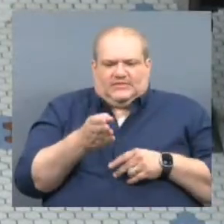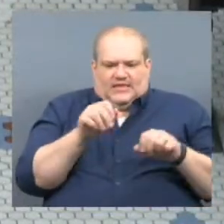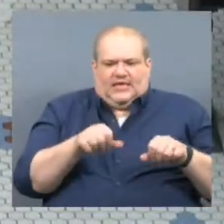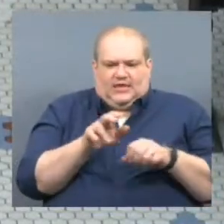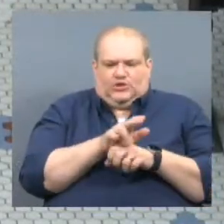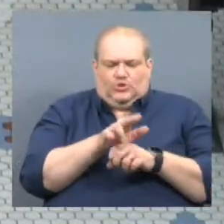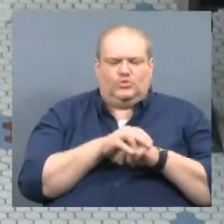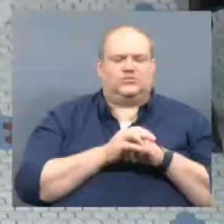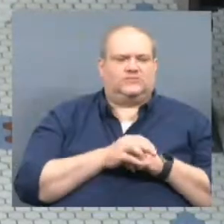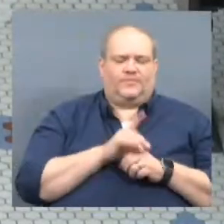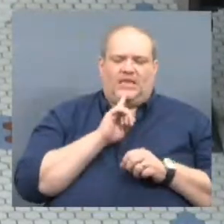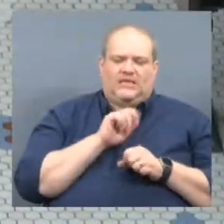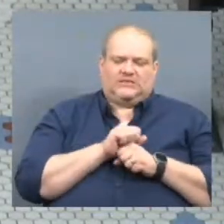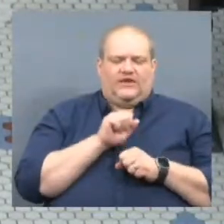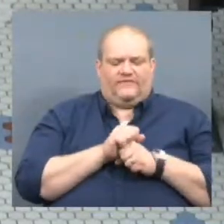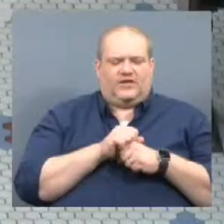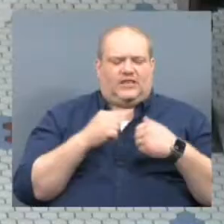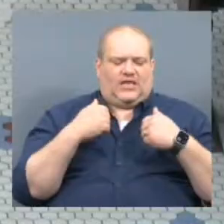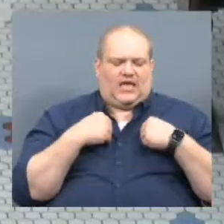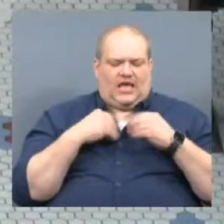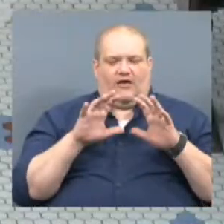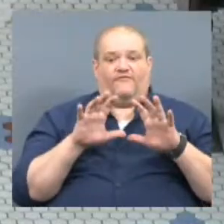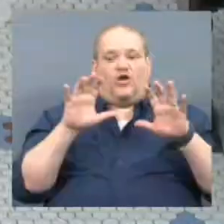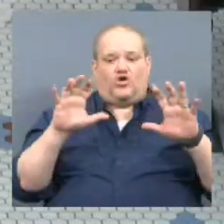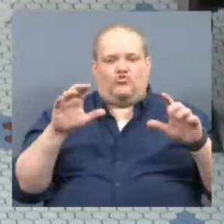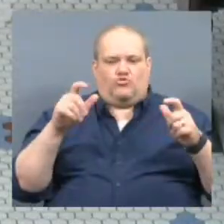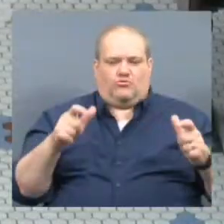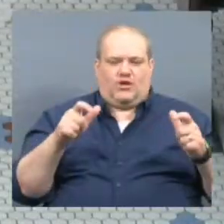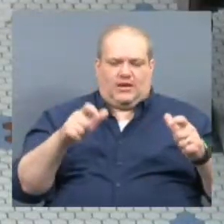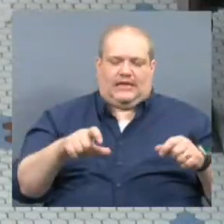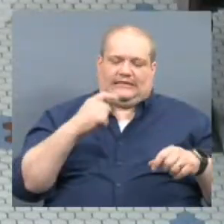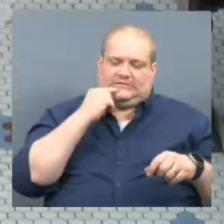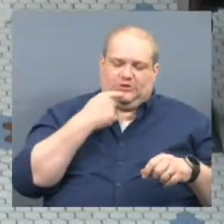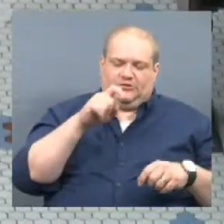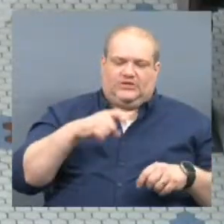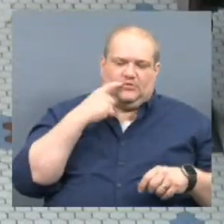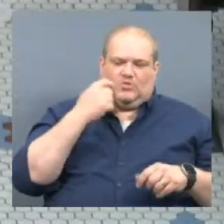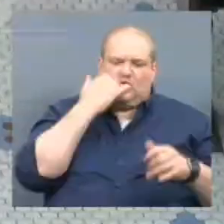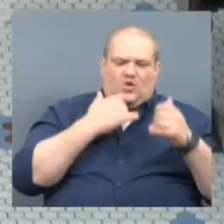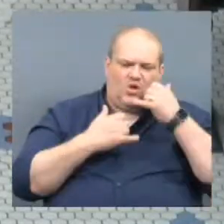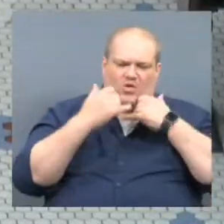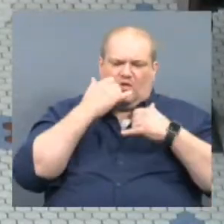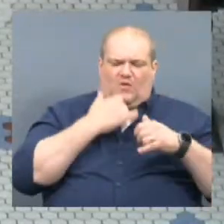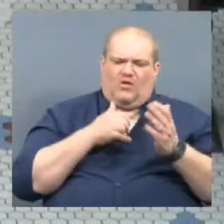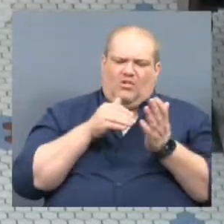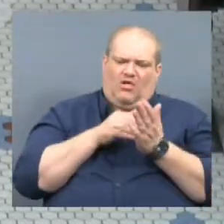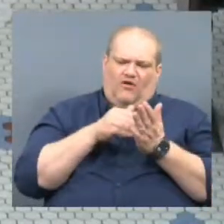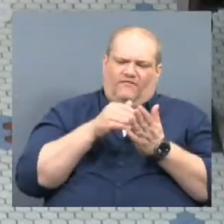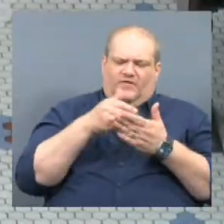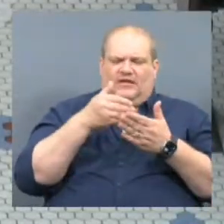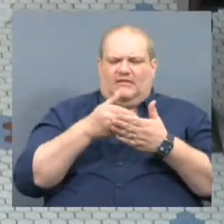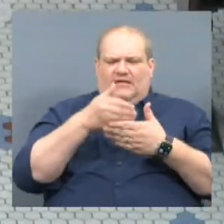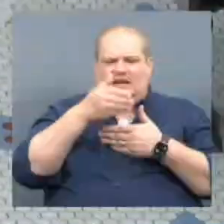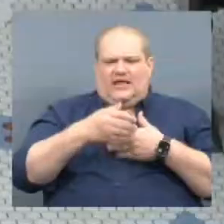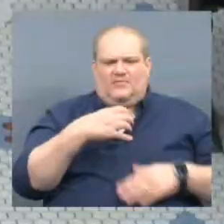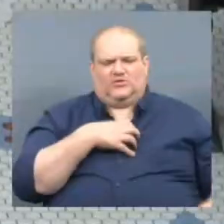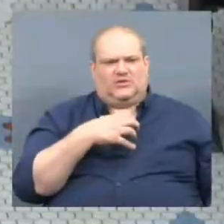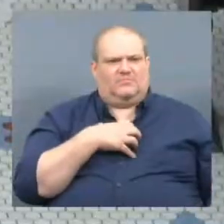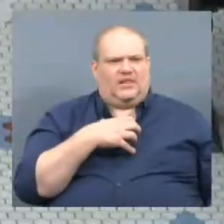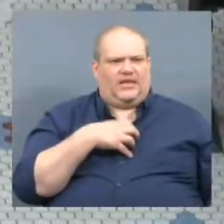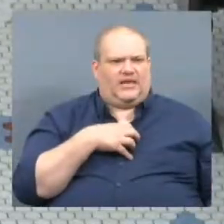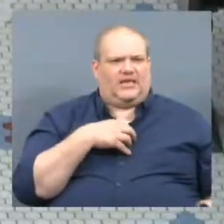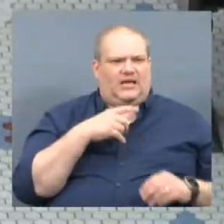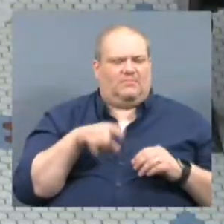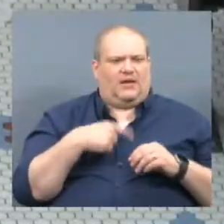able to use. So there definitely is a great need for parking. We get phone calls on the regular, neighbors complaining.